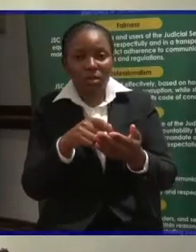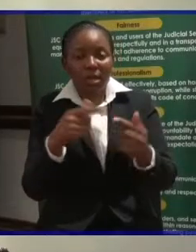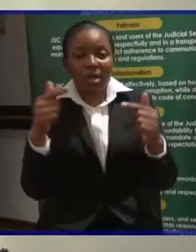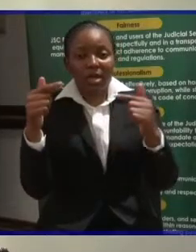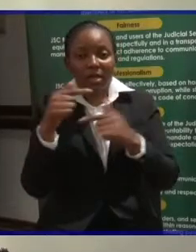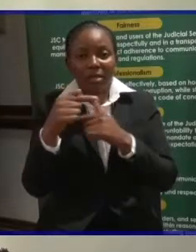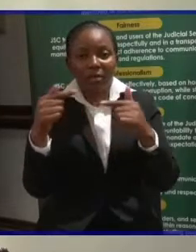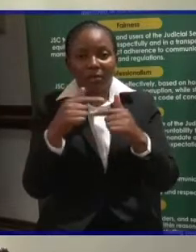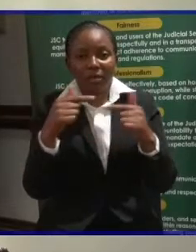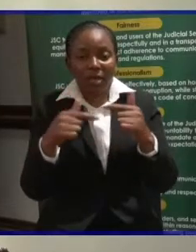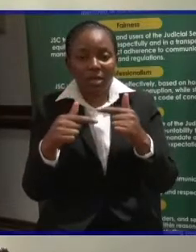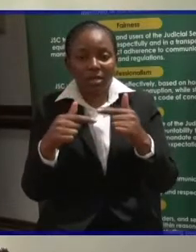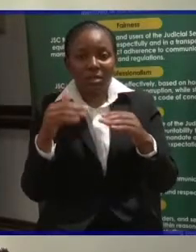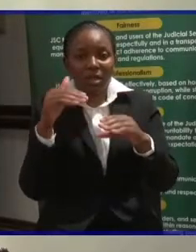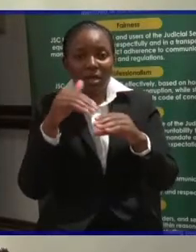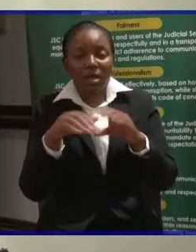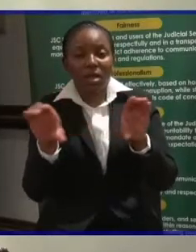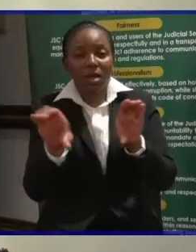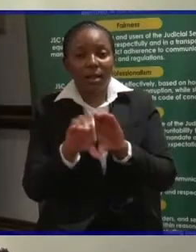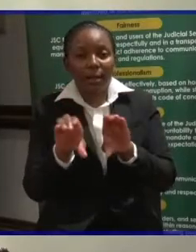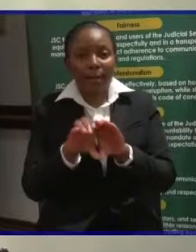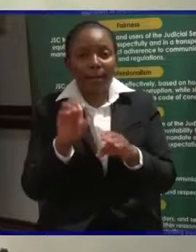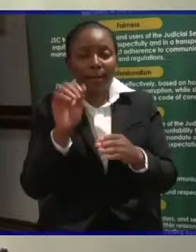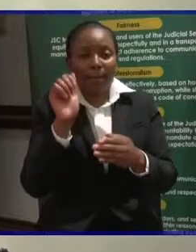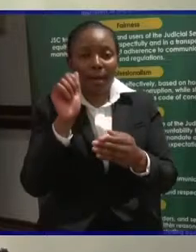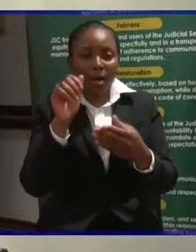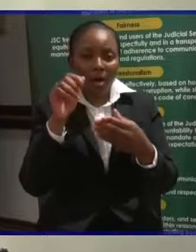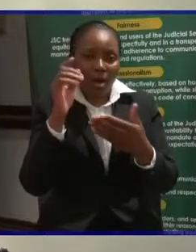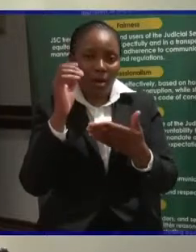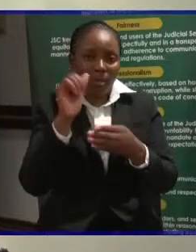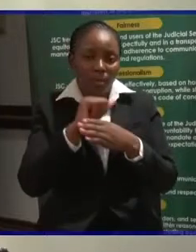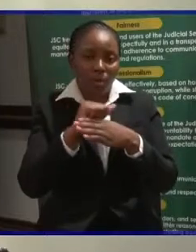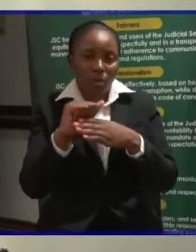interference in labour appeals?